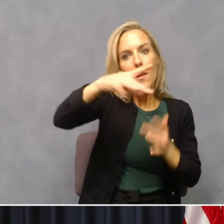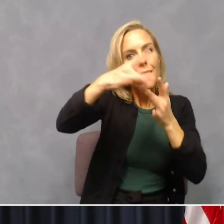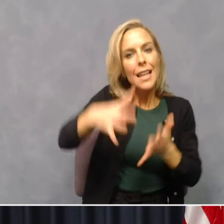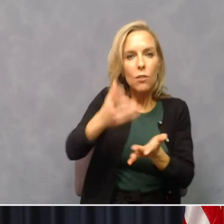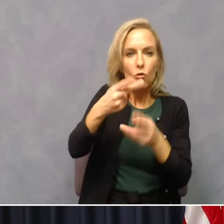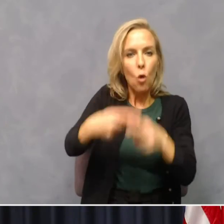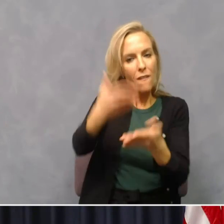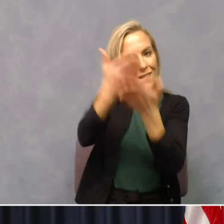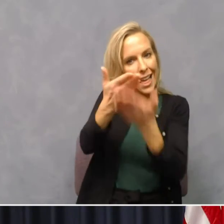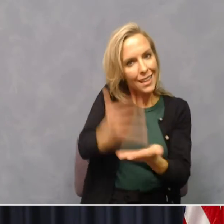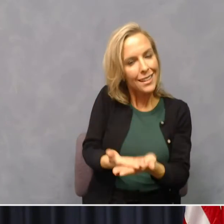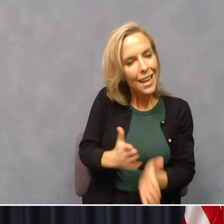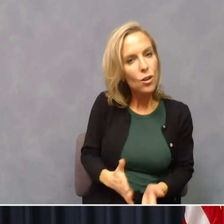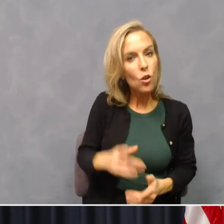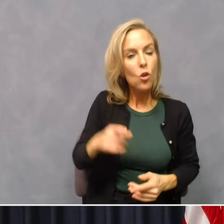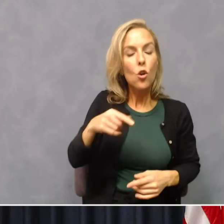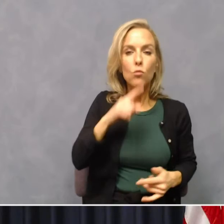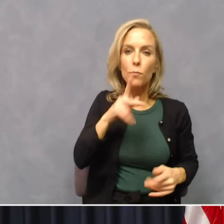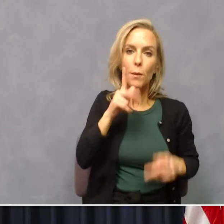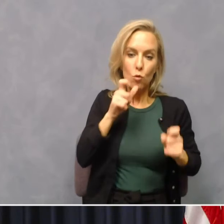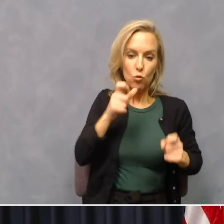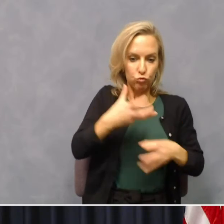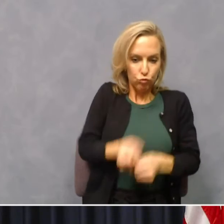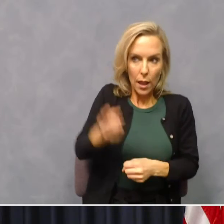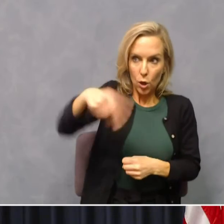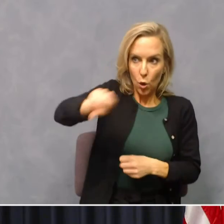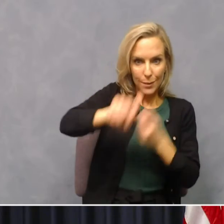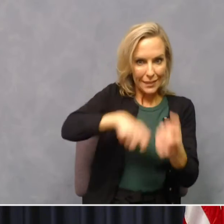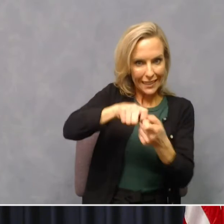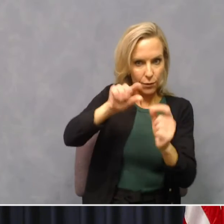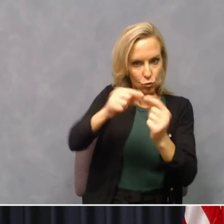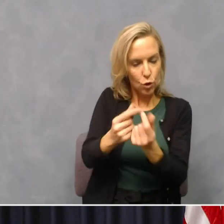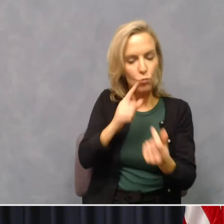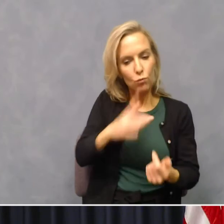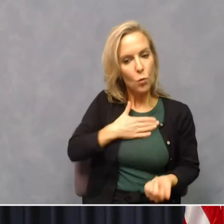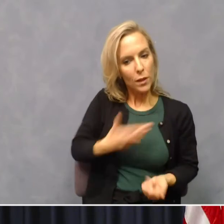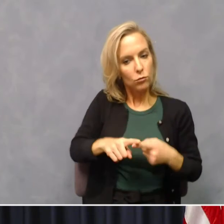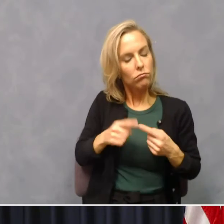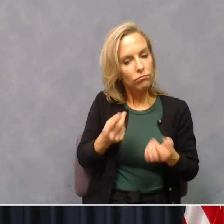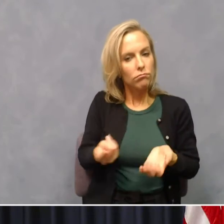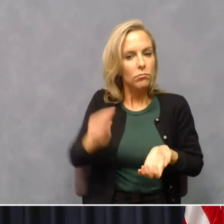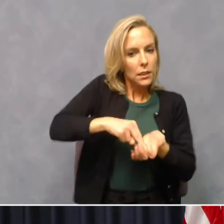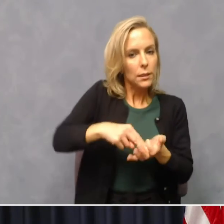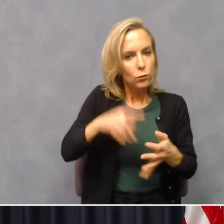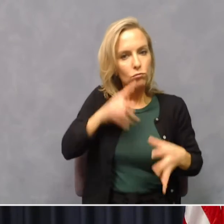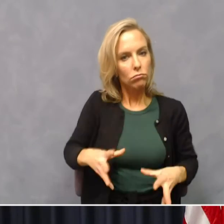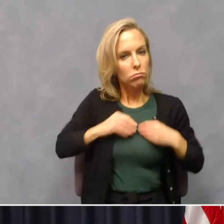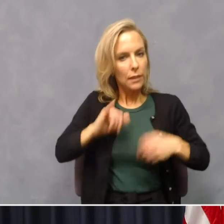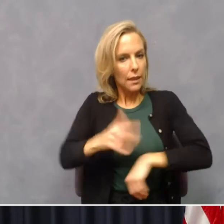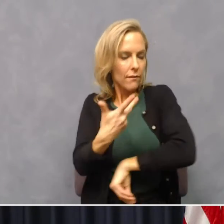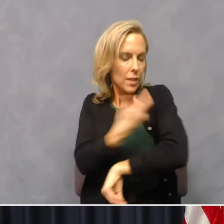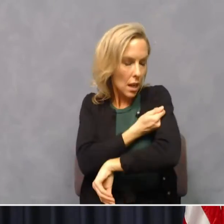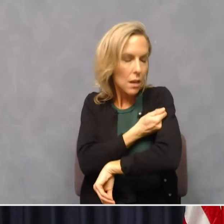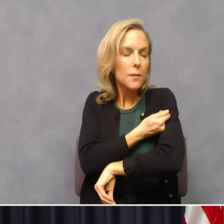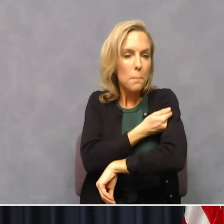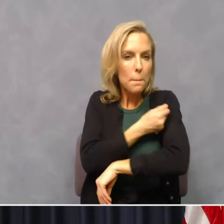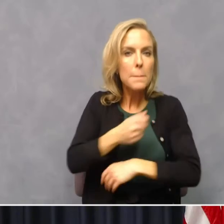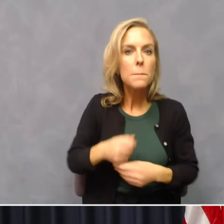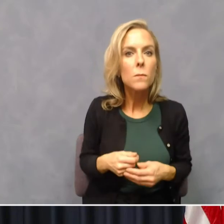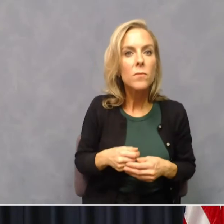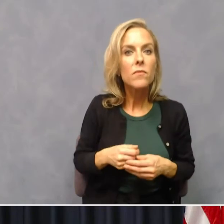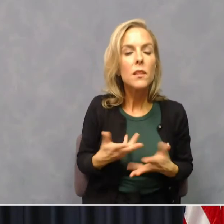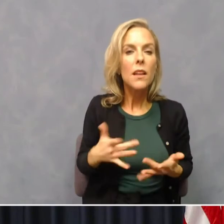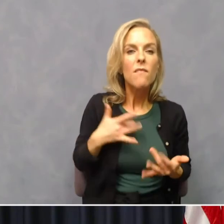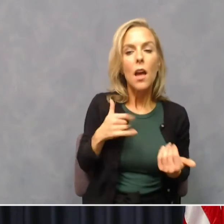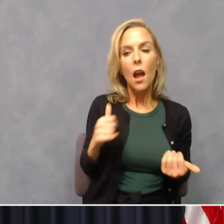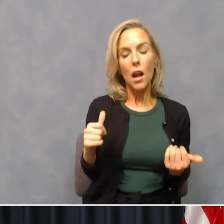by certain groups that are willing to step up and take that vaccine. And while hesitancy